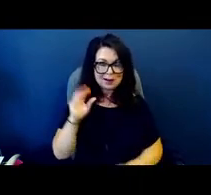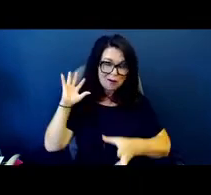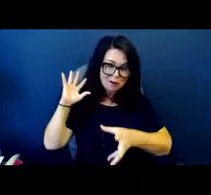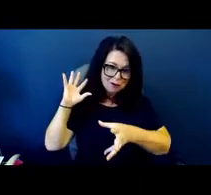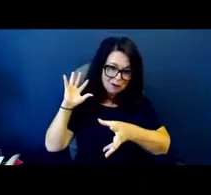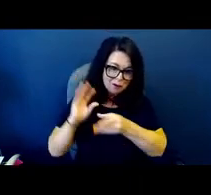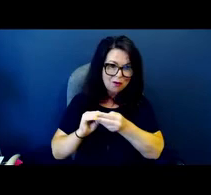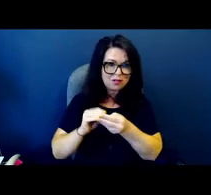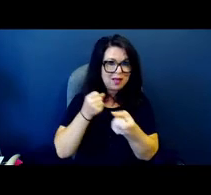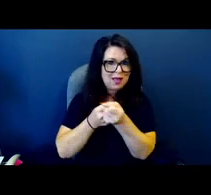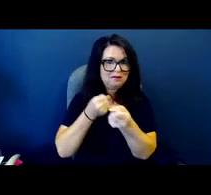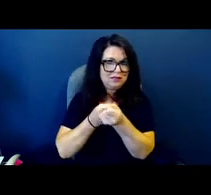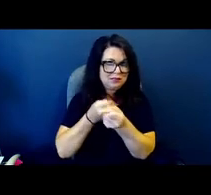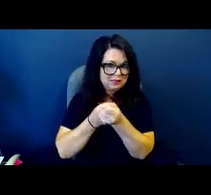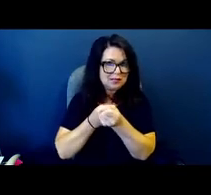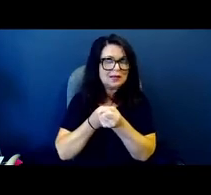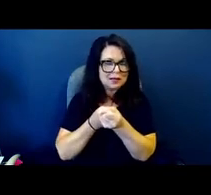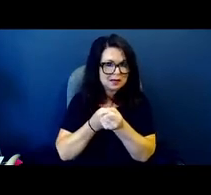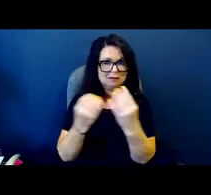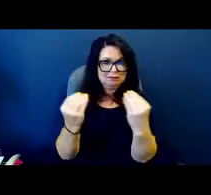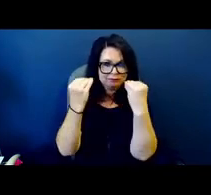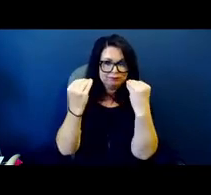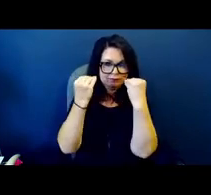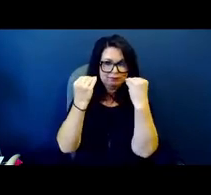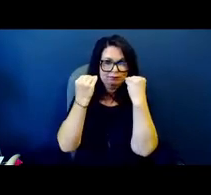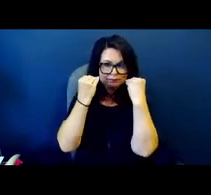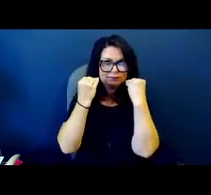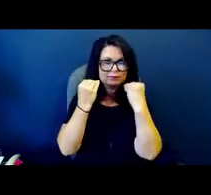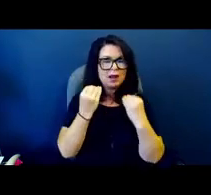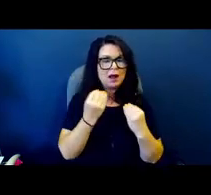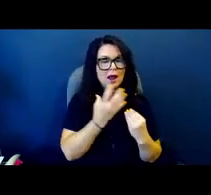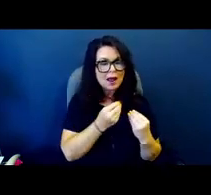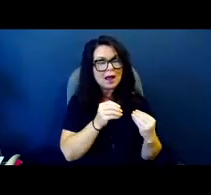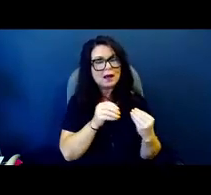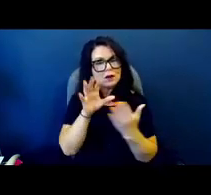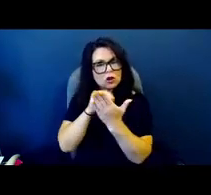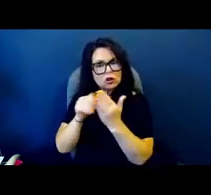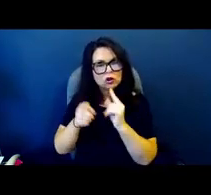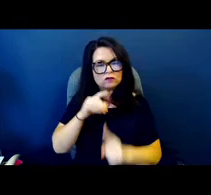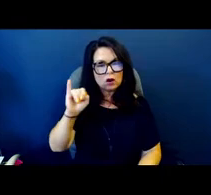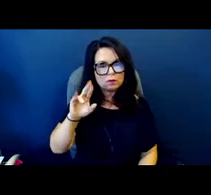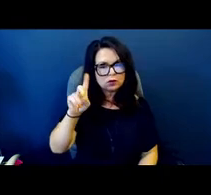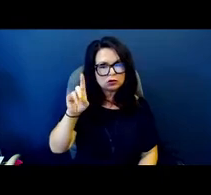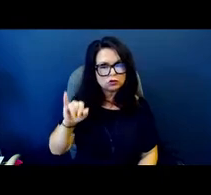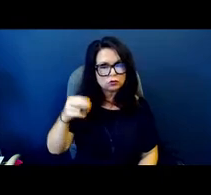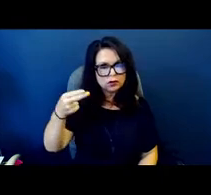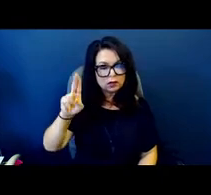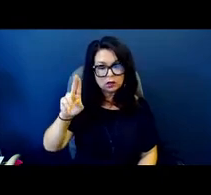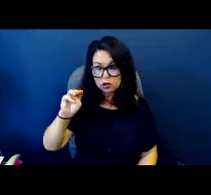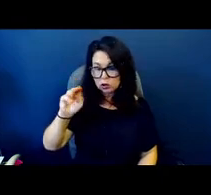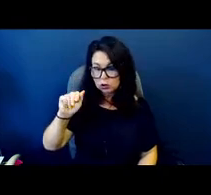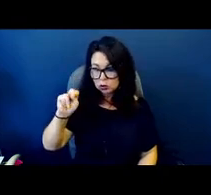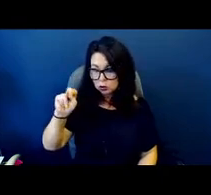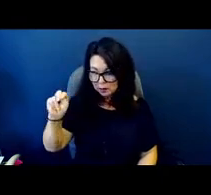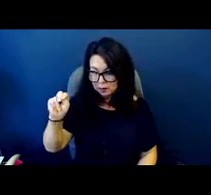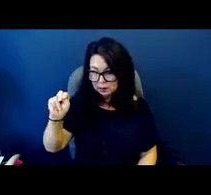and continues to teach me, and others like Judy Heumann and a bunch of advocates in New York and all